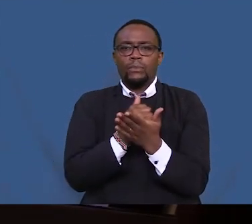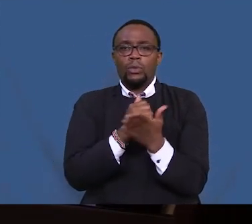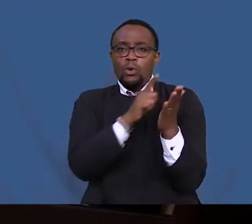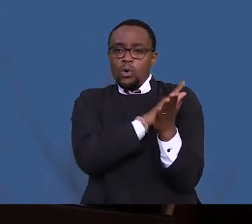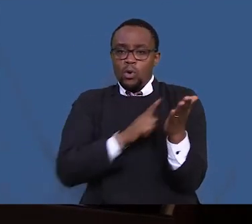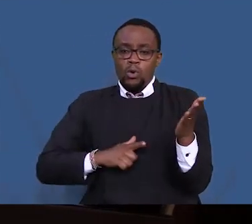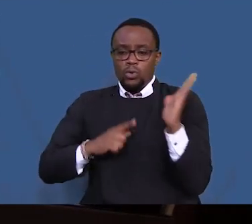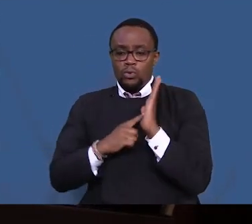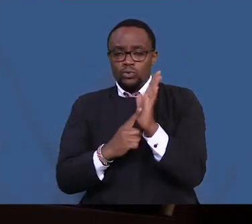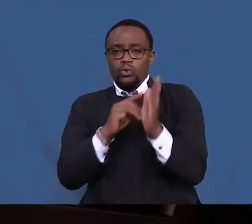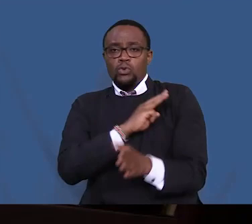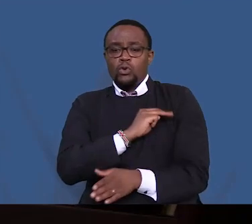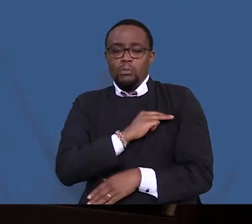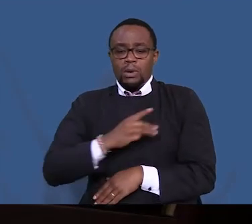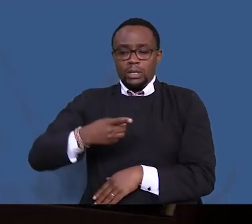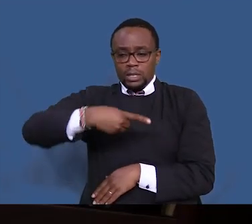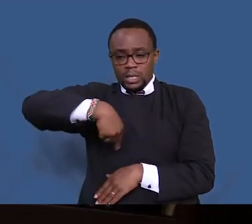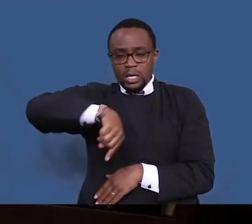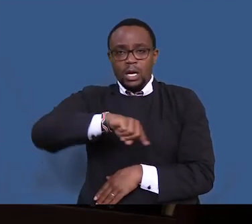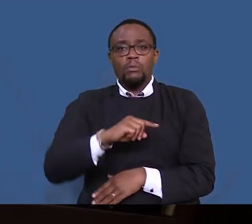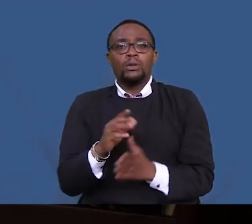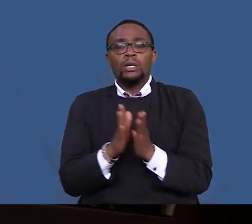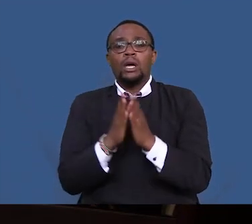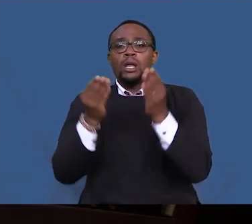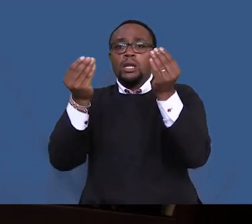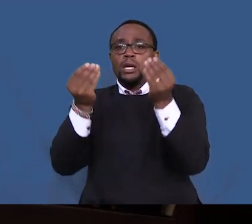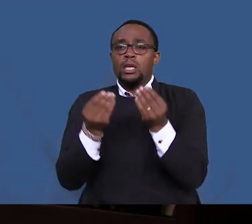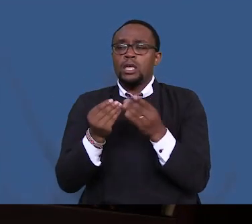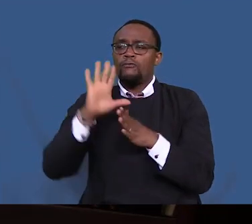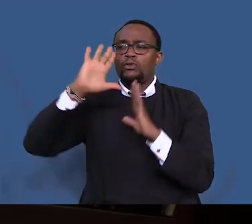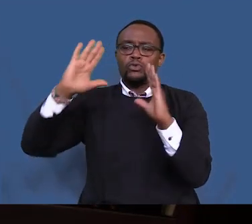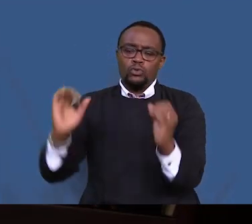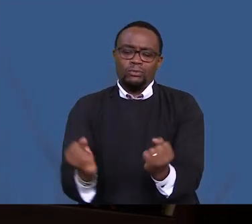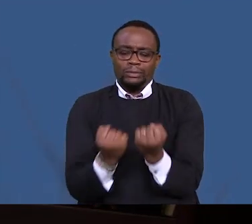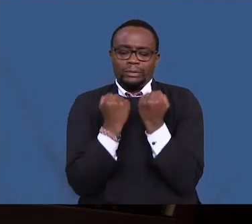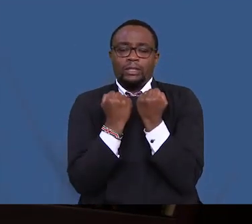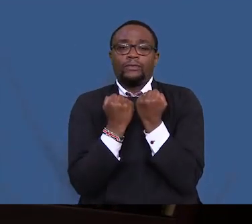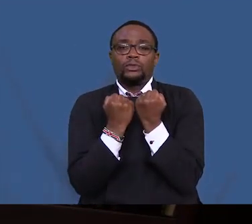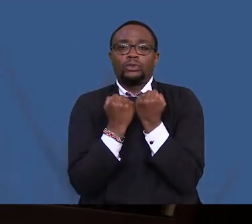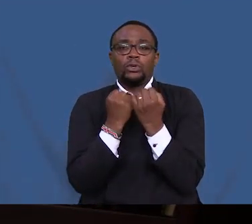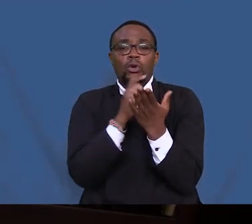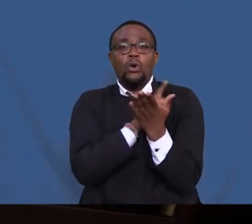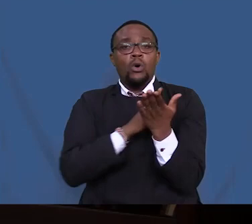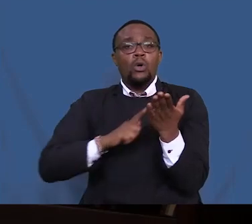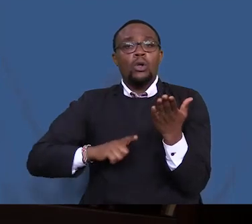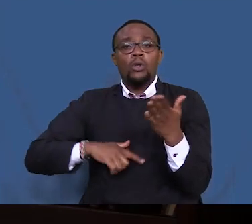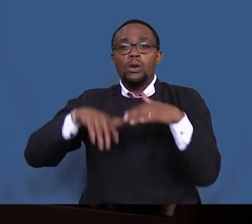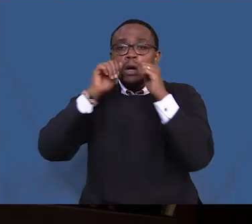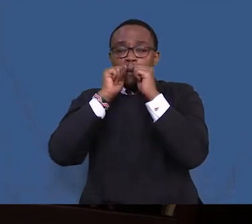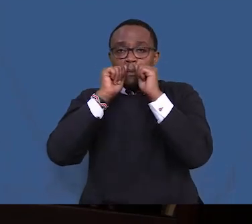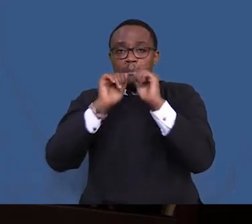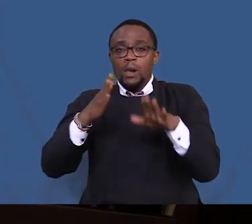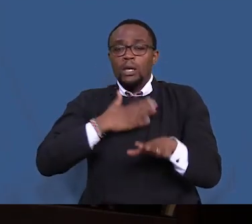thy mercy upon us. And grant us thy salvation. O Lord, bless